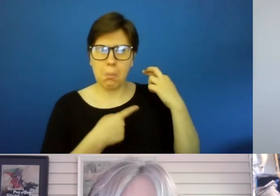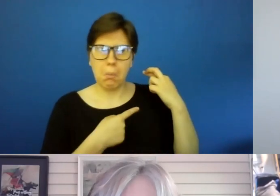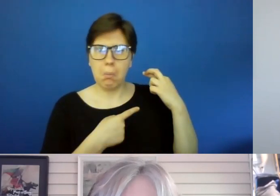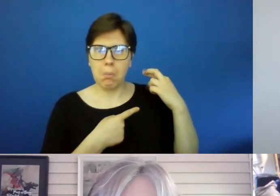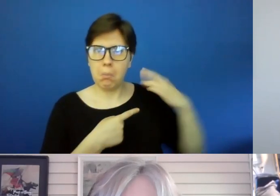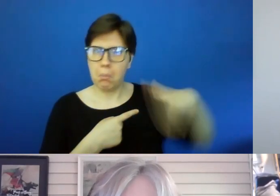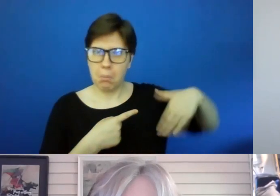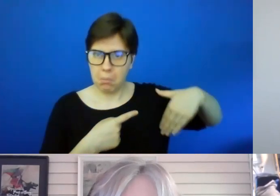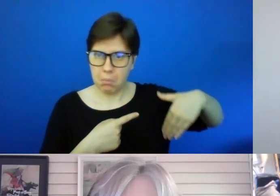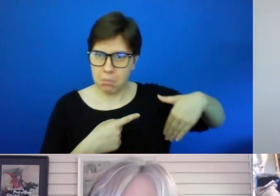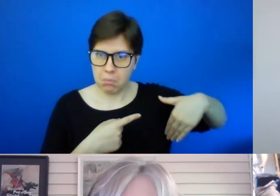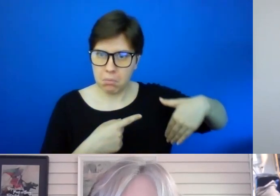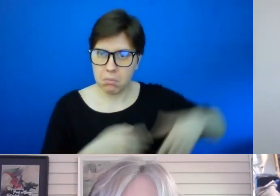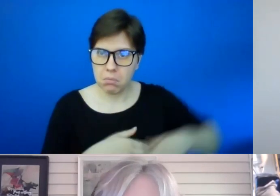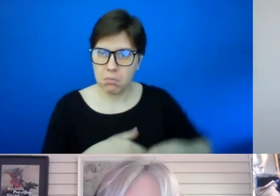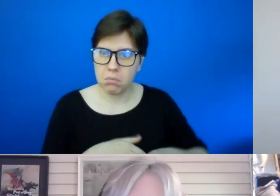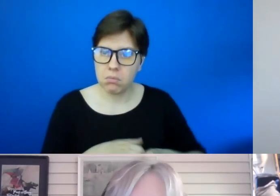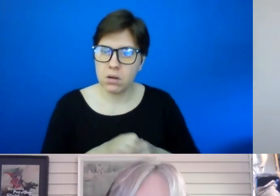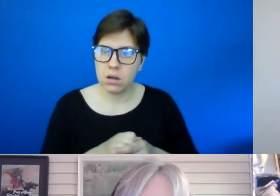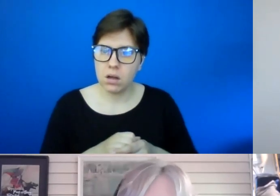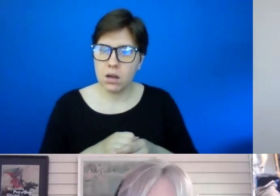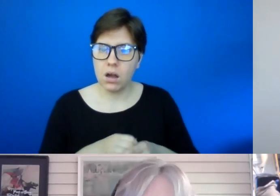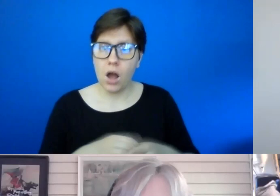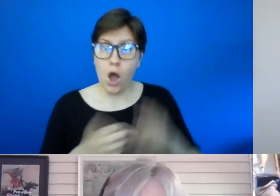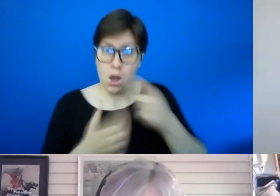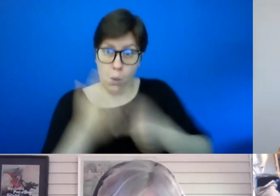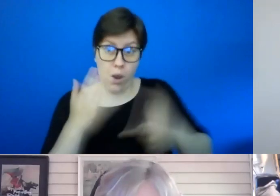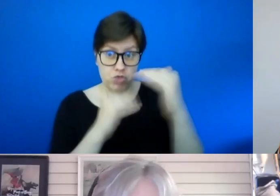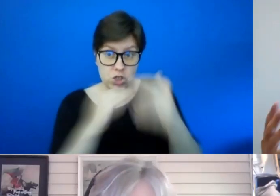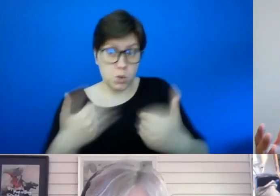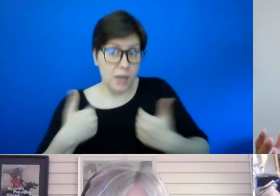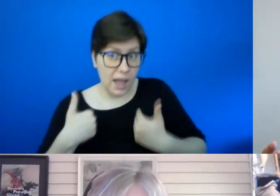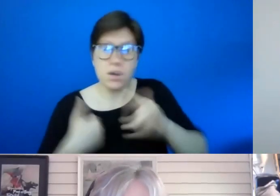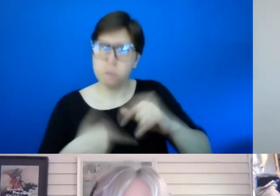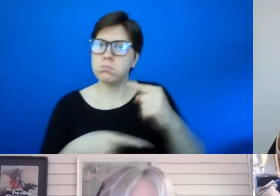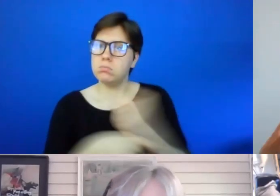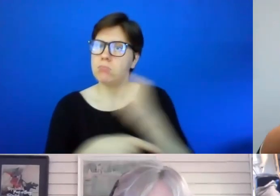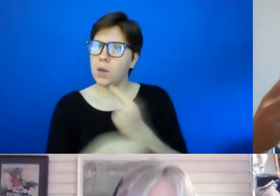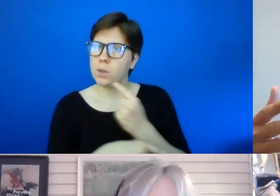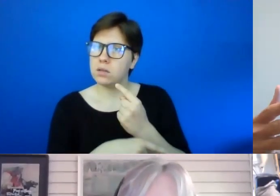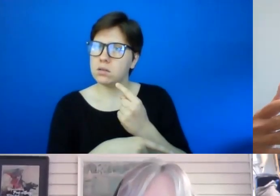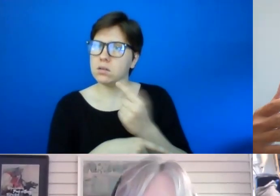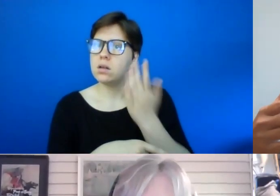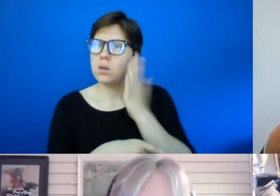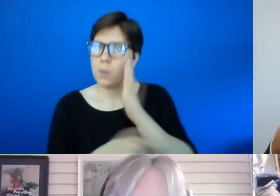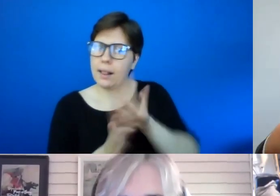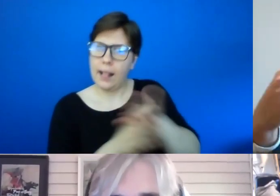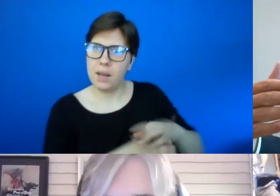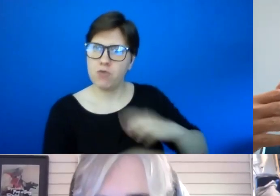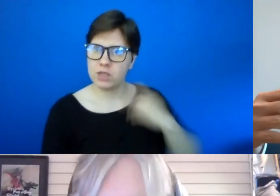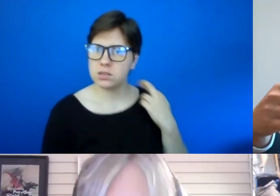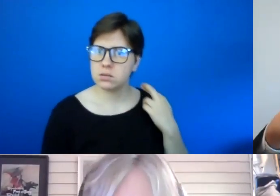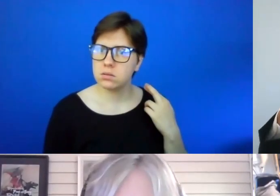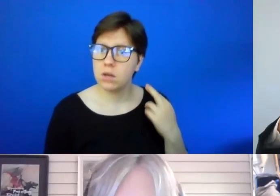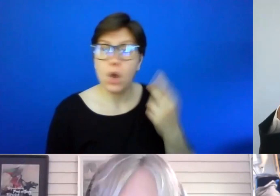obtained. That the safeguards that we have are adequate to mitigate those risks. One of the things that, the reason you